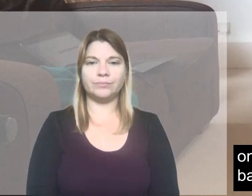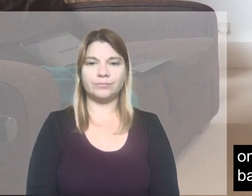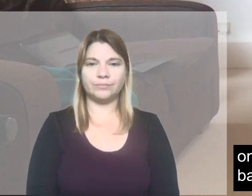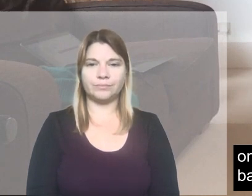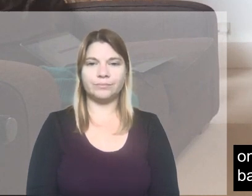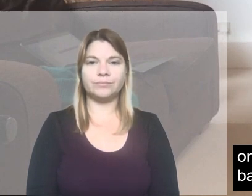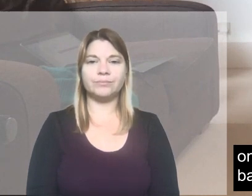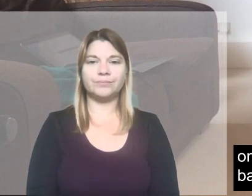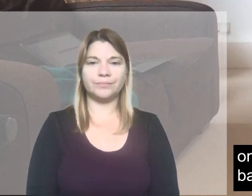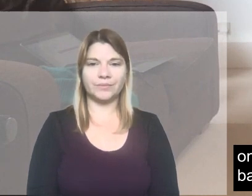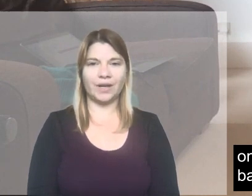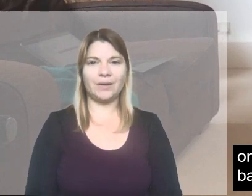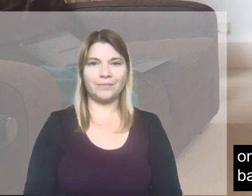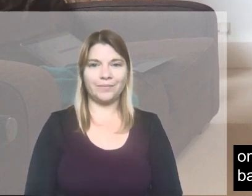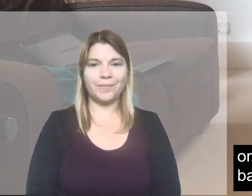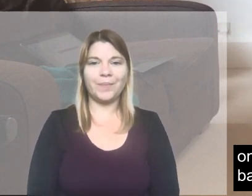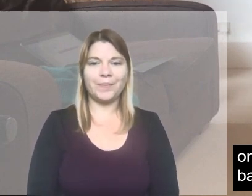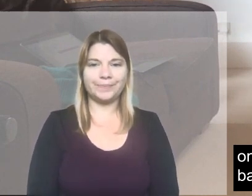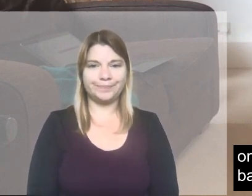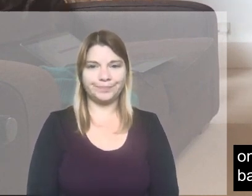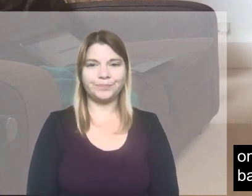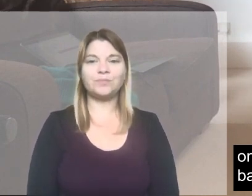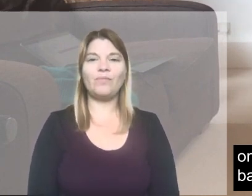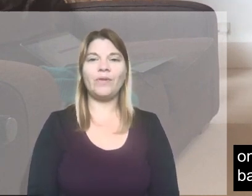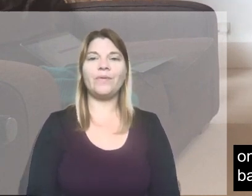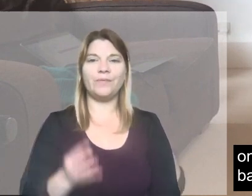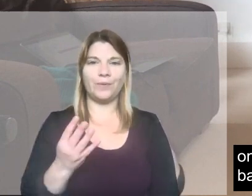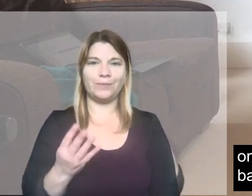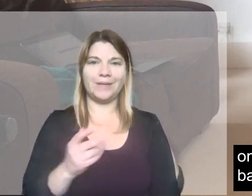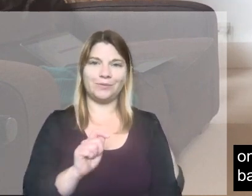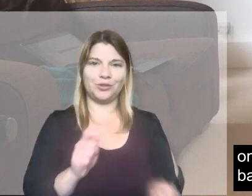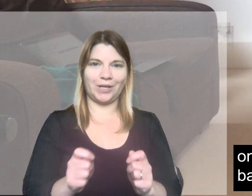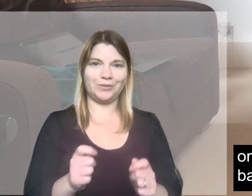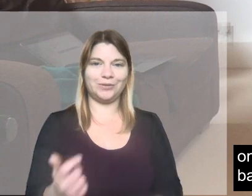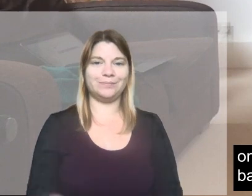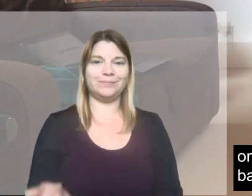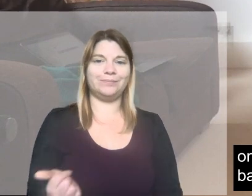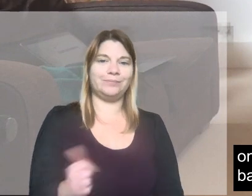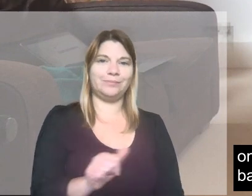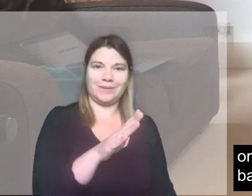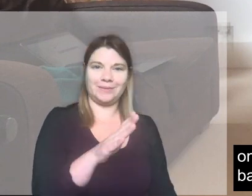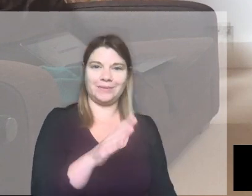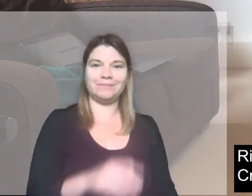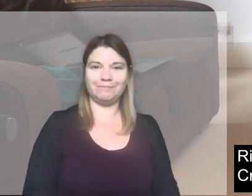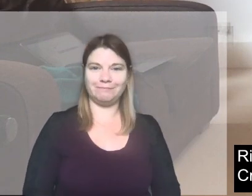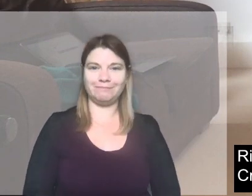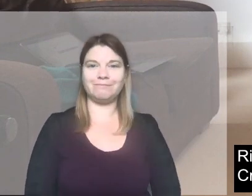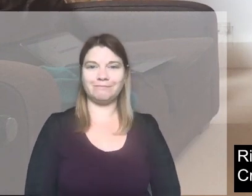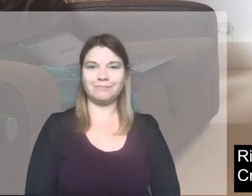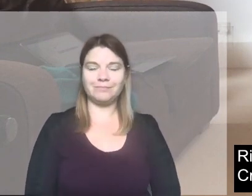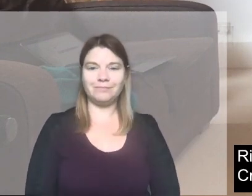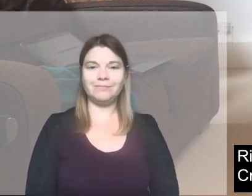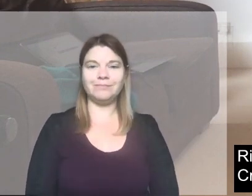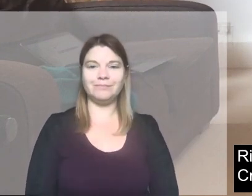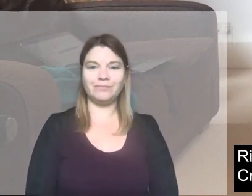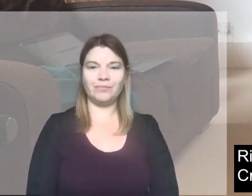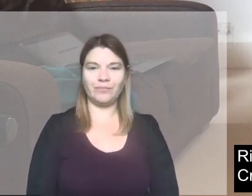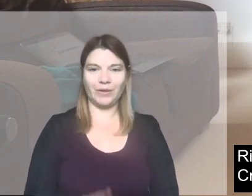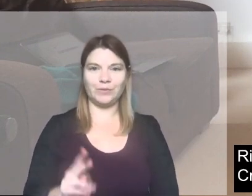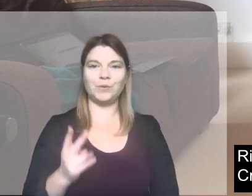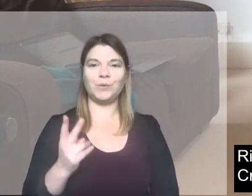1, 2, both arms swinging forwards and back. 3, 4, now switch, right arm